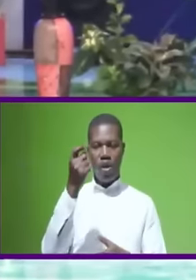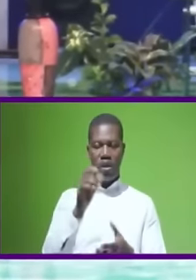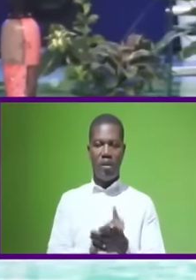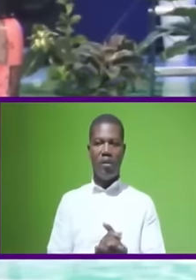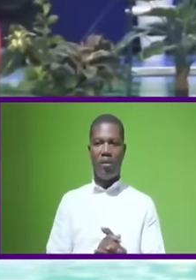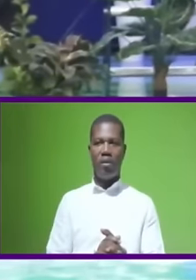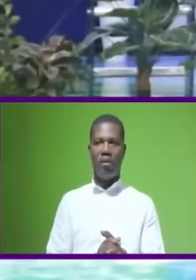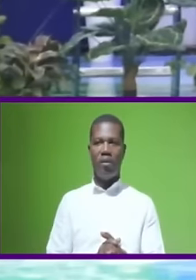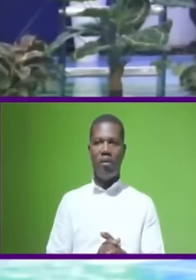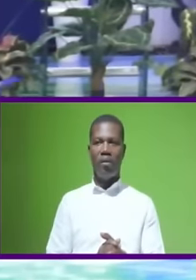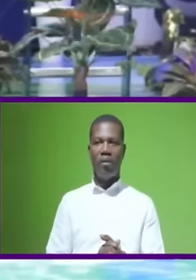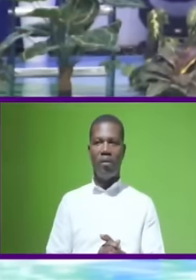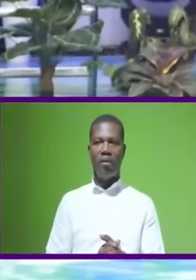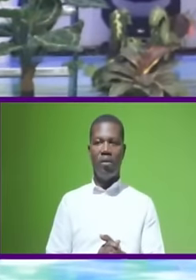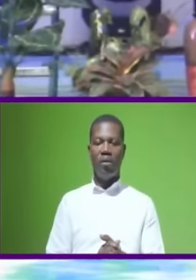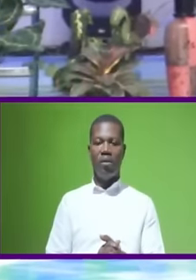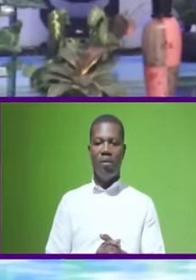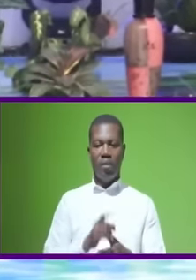sheer